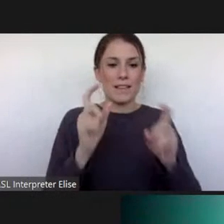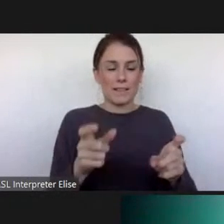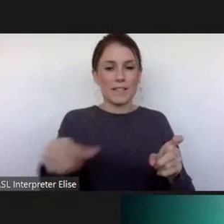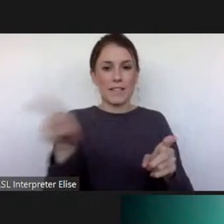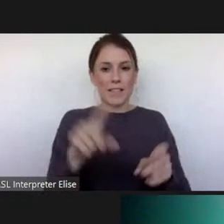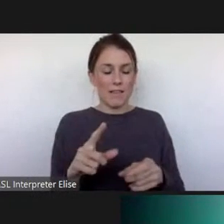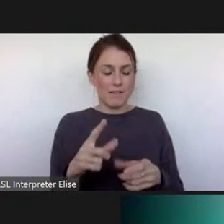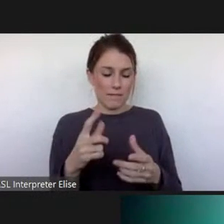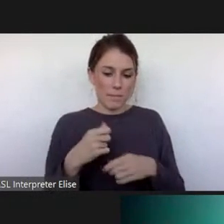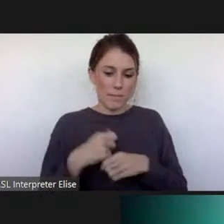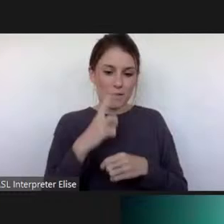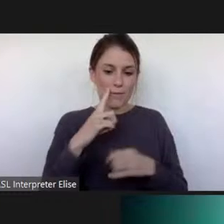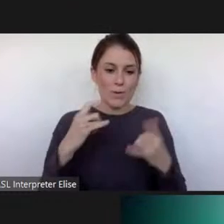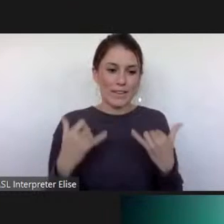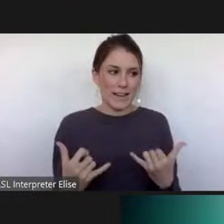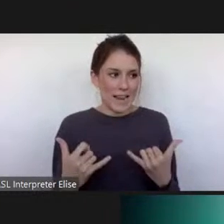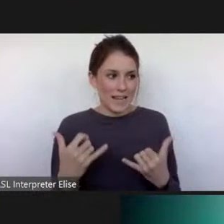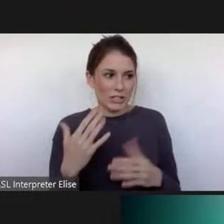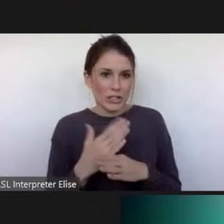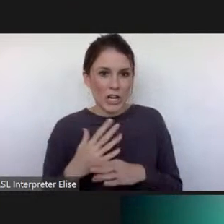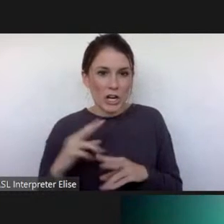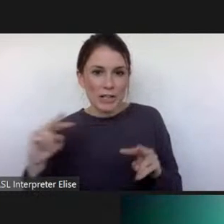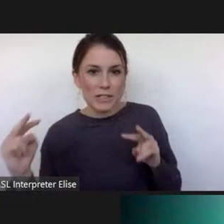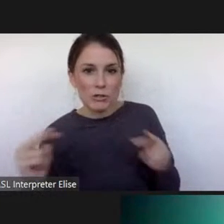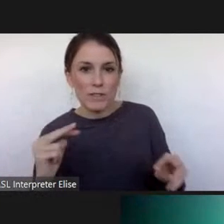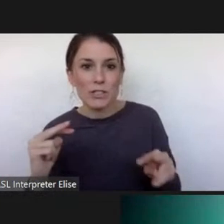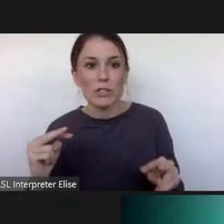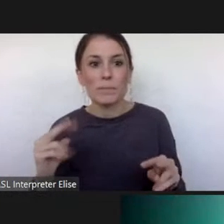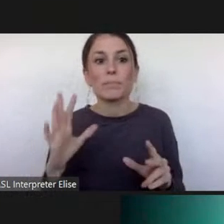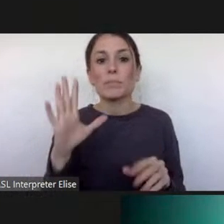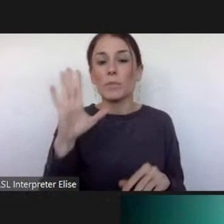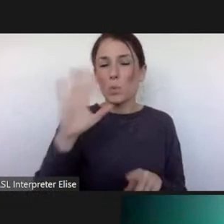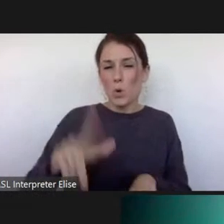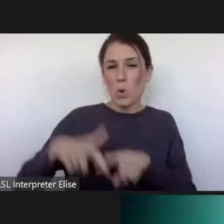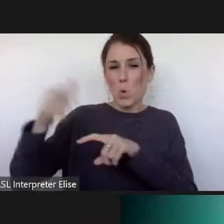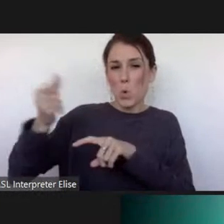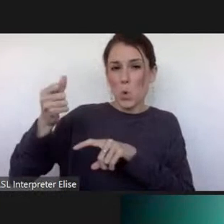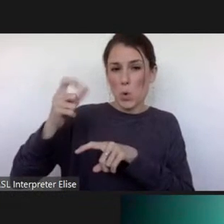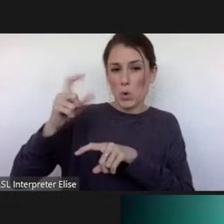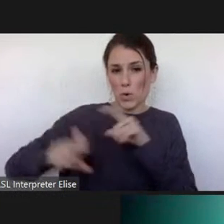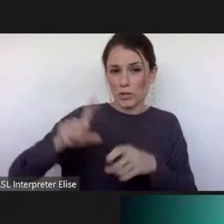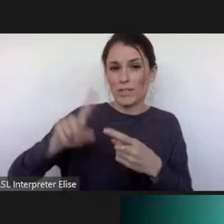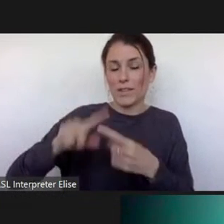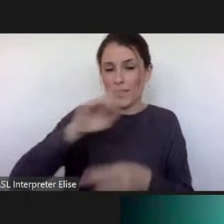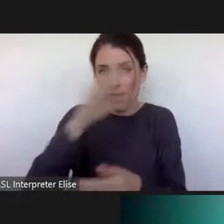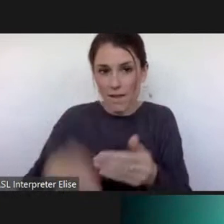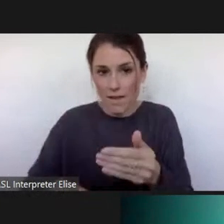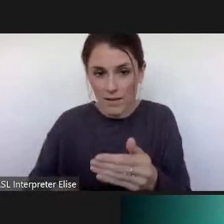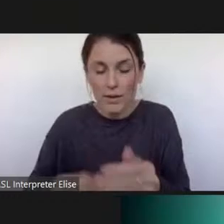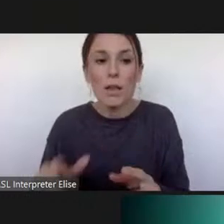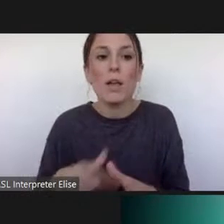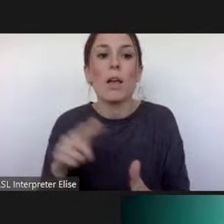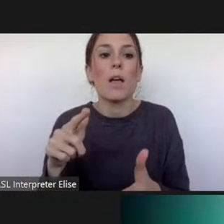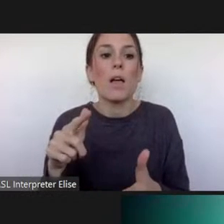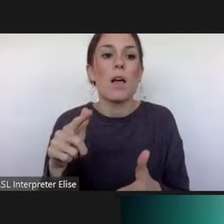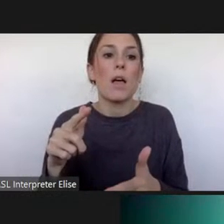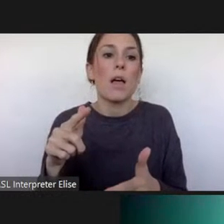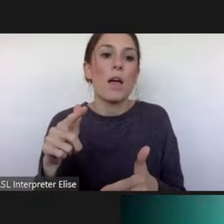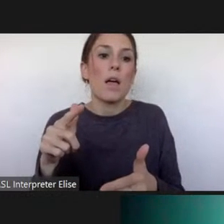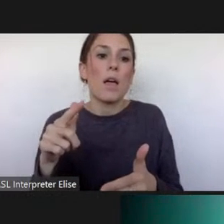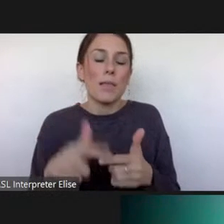hold questions till each and all have presented. And following Eyebeam's commitment to decenter